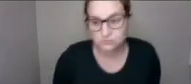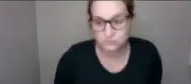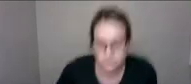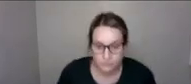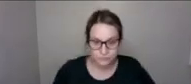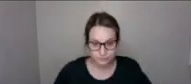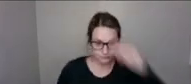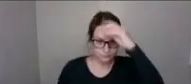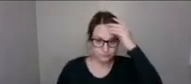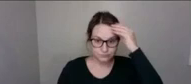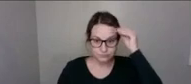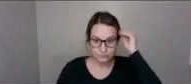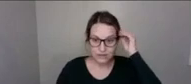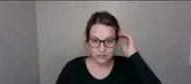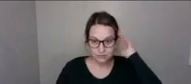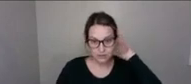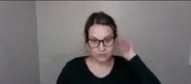board.